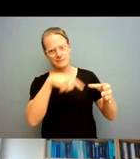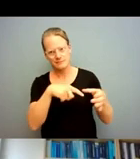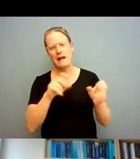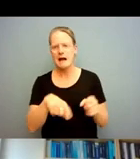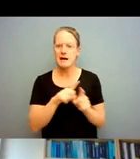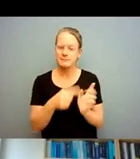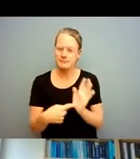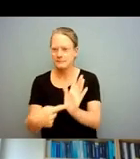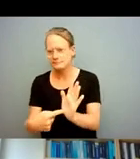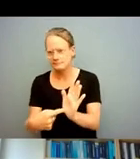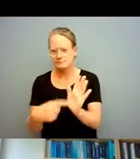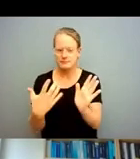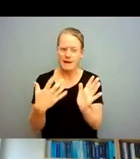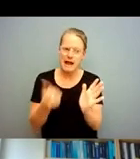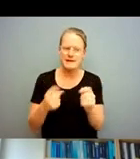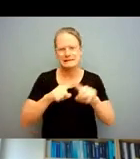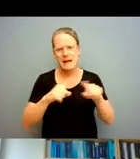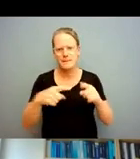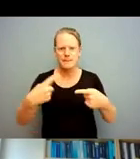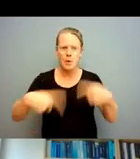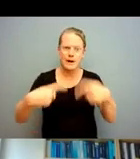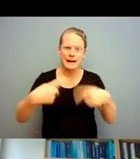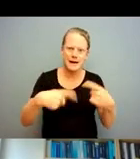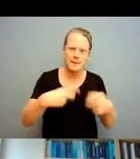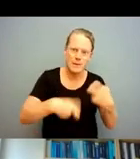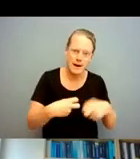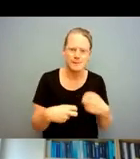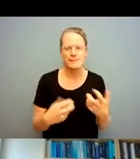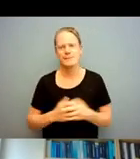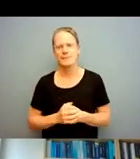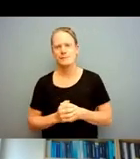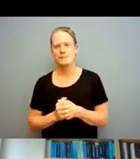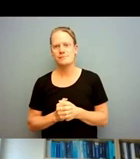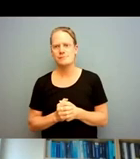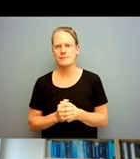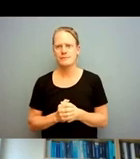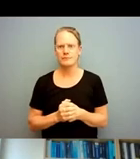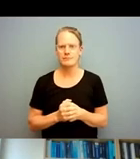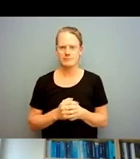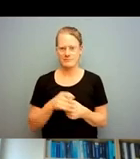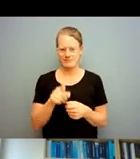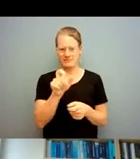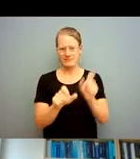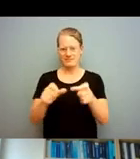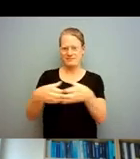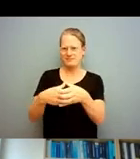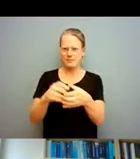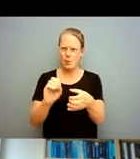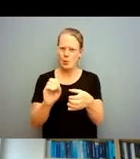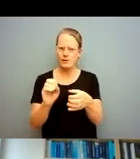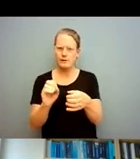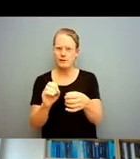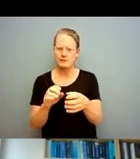implementation, for instance, of self-determination of Indigenous peoples. The United Nations Permanent Forum is a